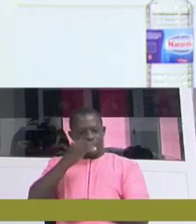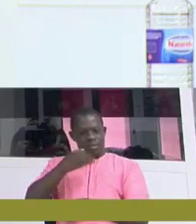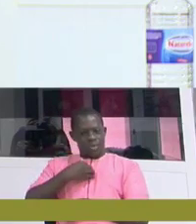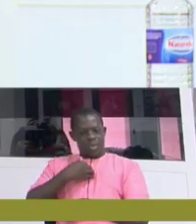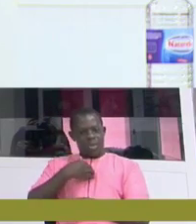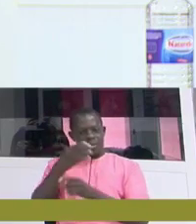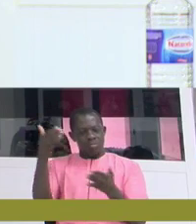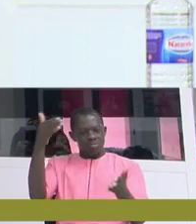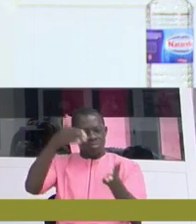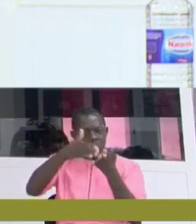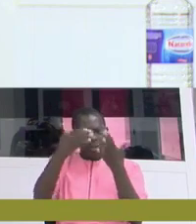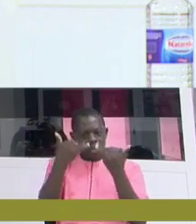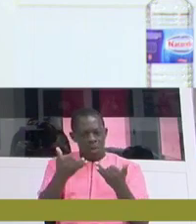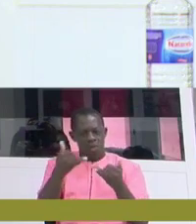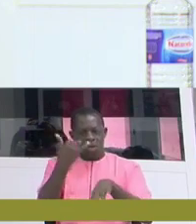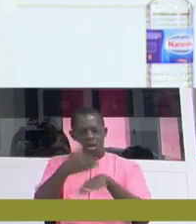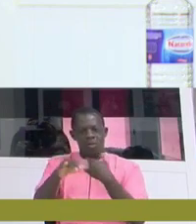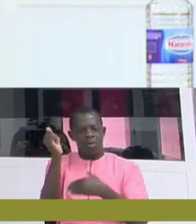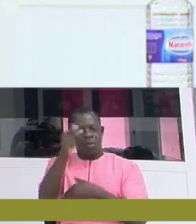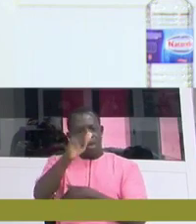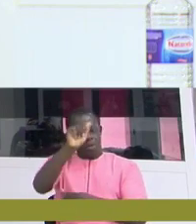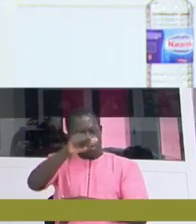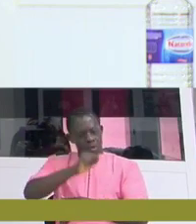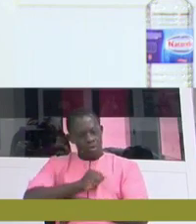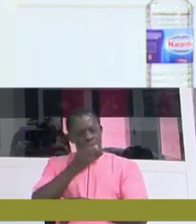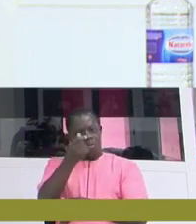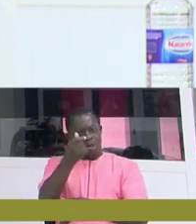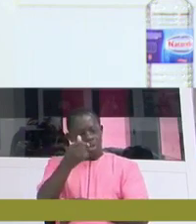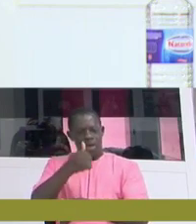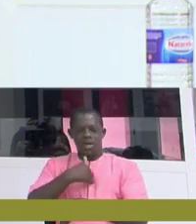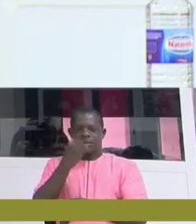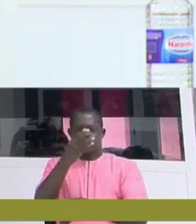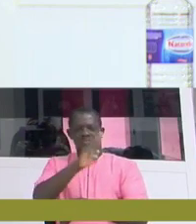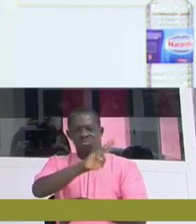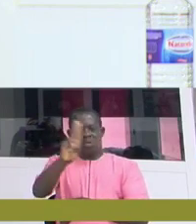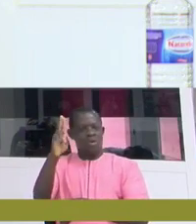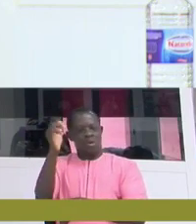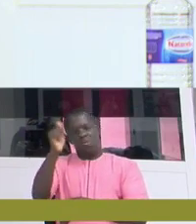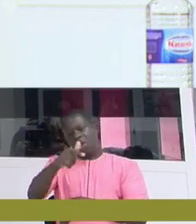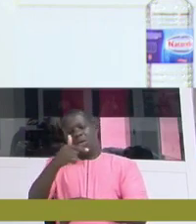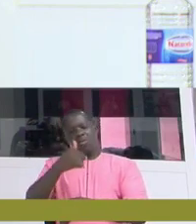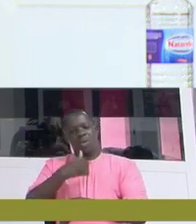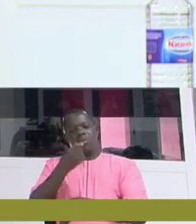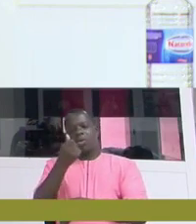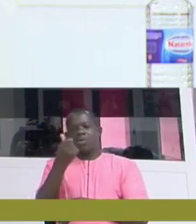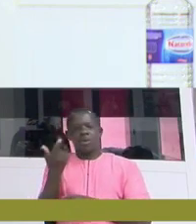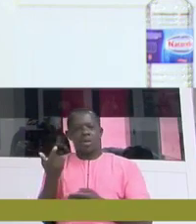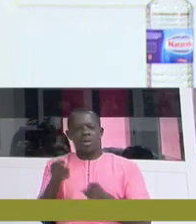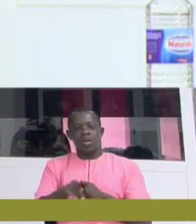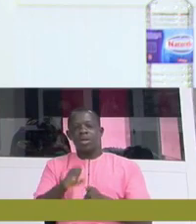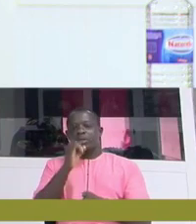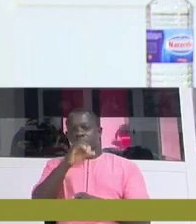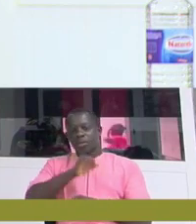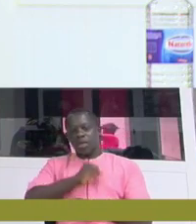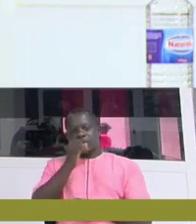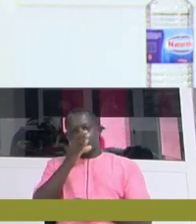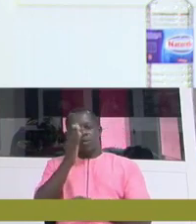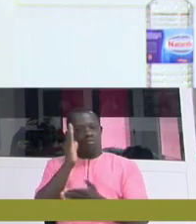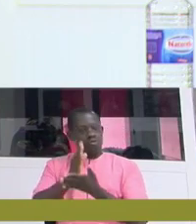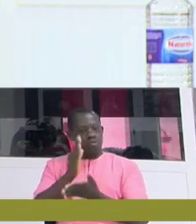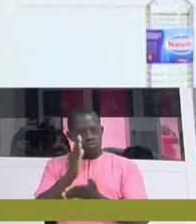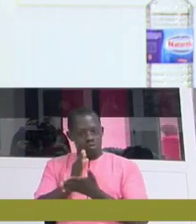now, Assis has not paid your money. I told him, Assis has not paid us our money. He said to me,